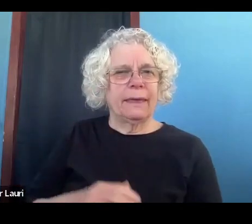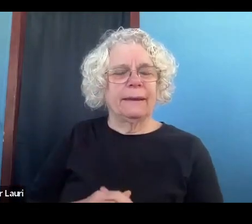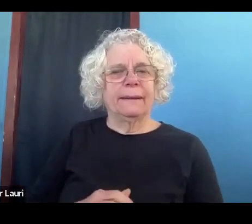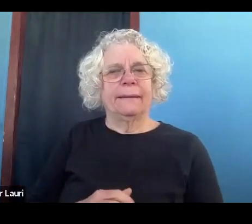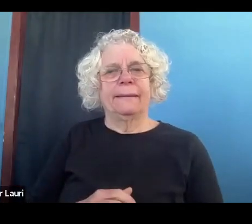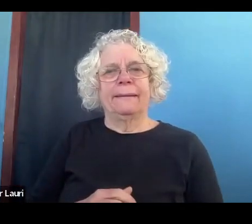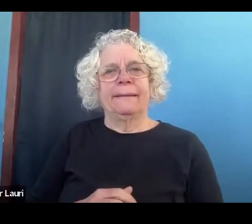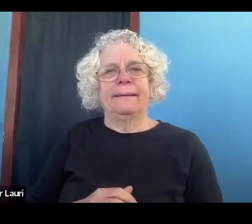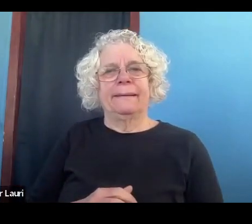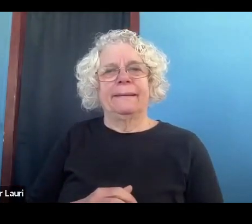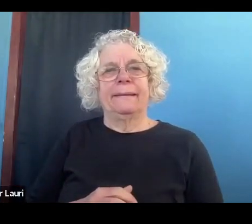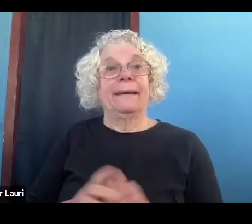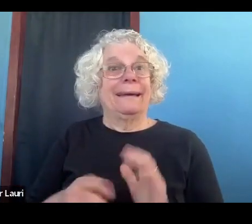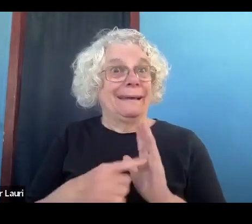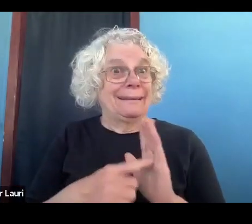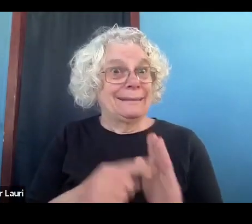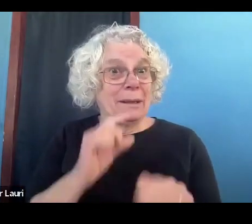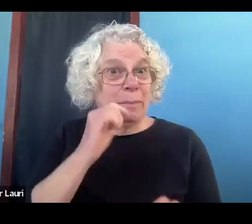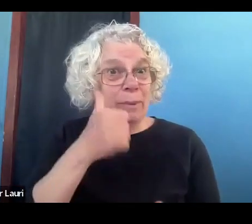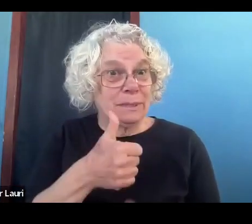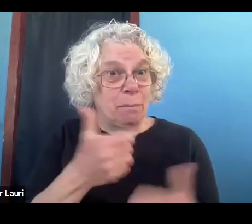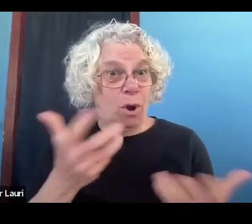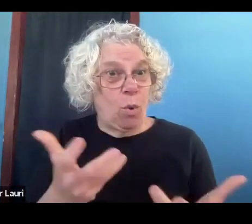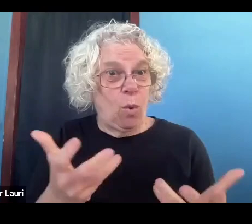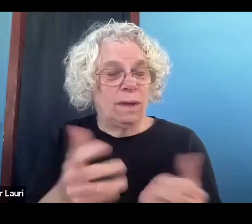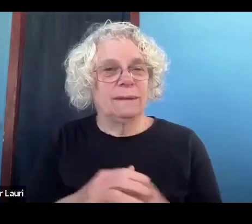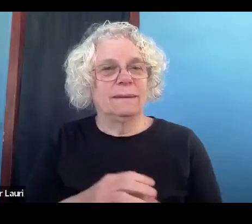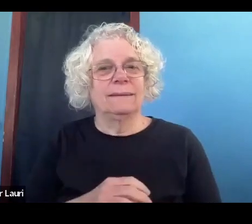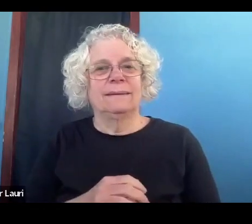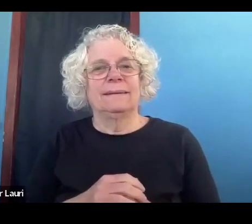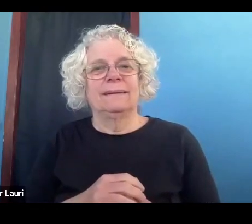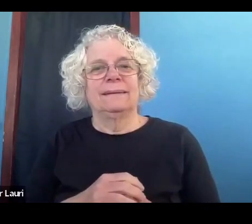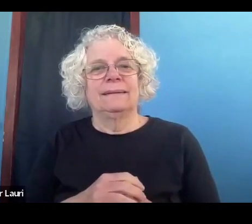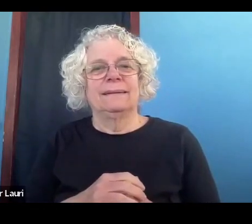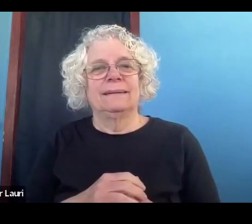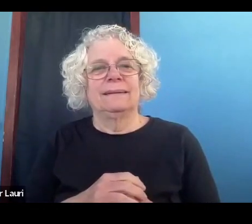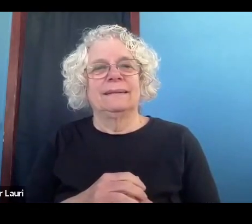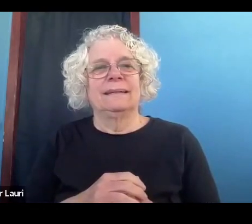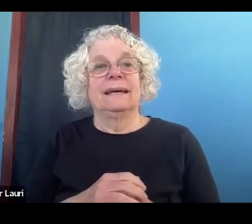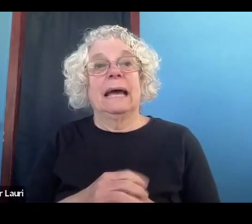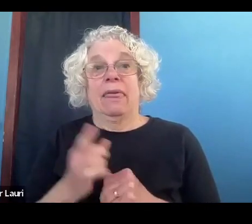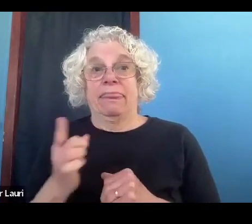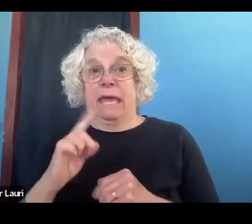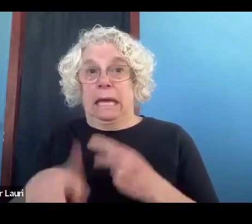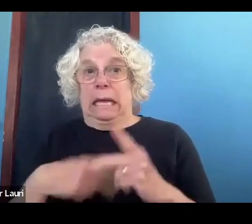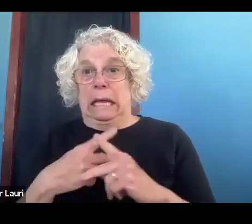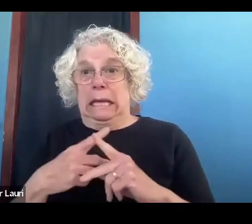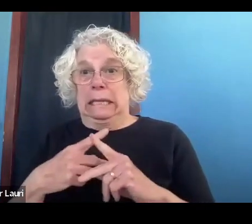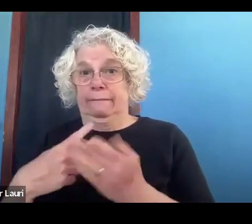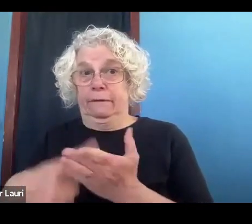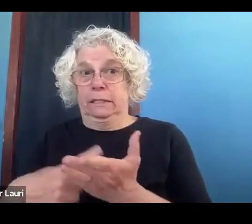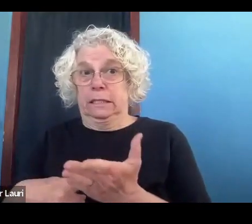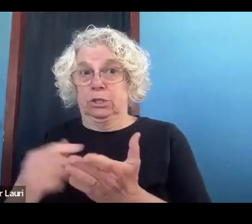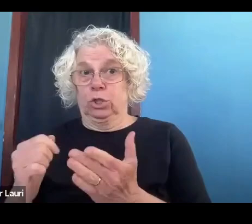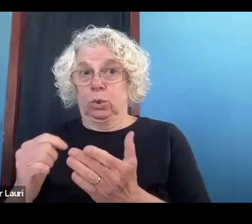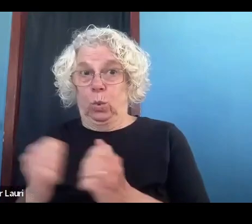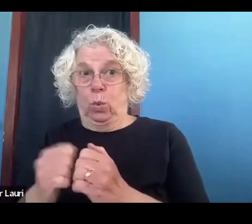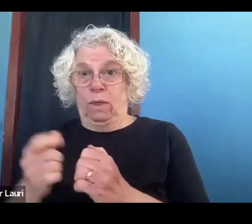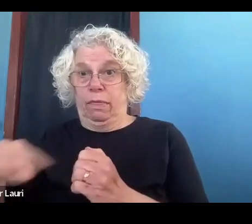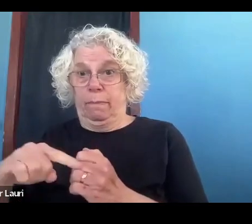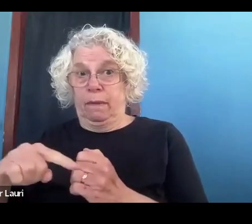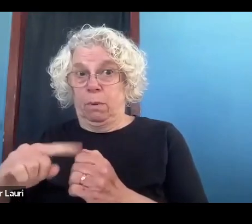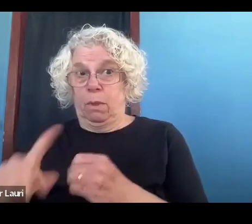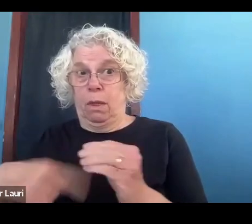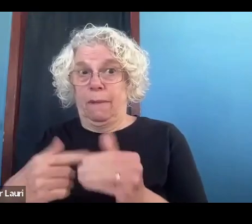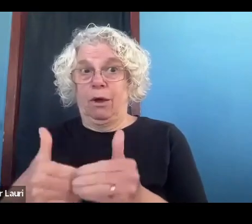as our session tomorrow on having effective conversations about advanced planning.